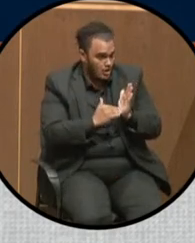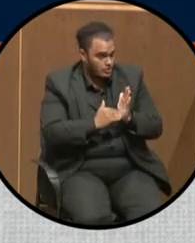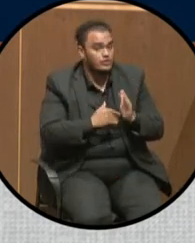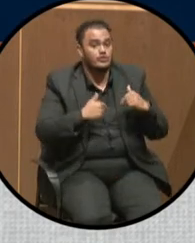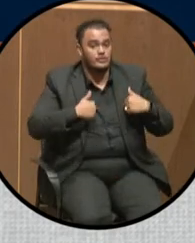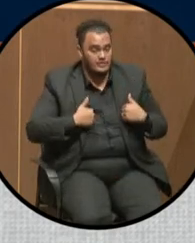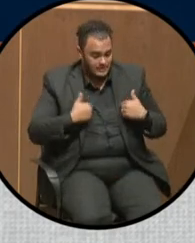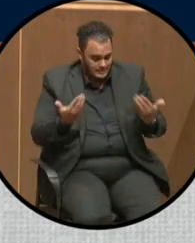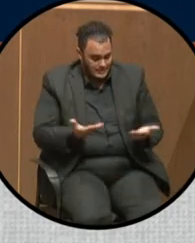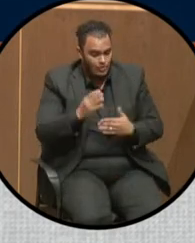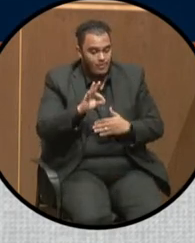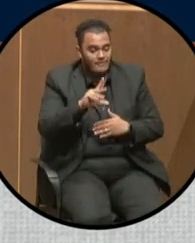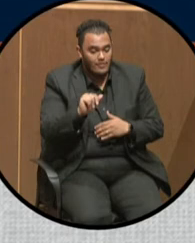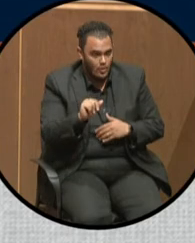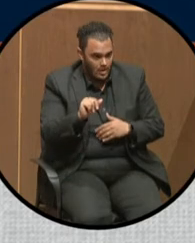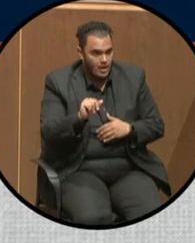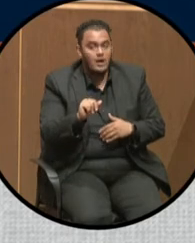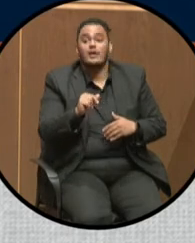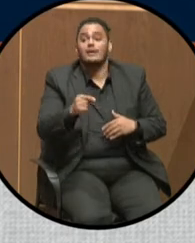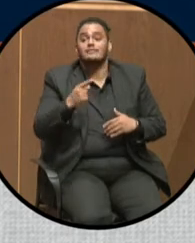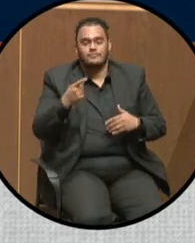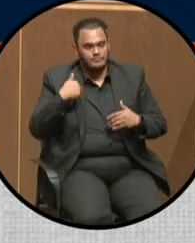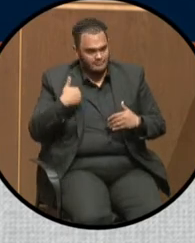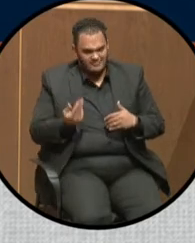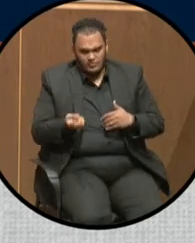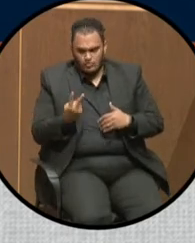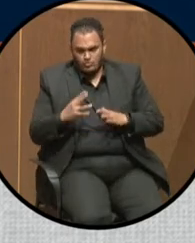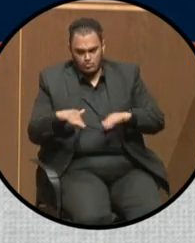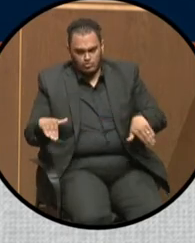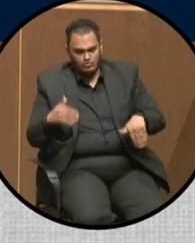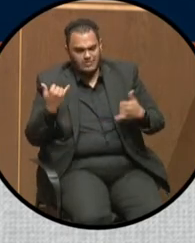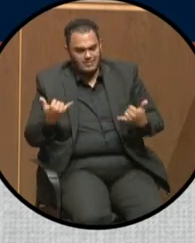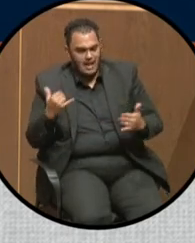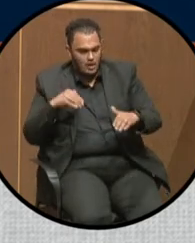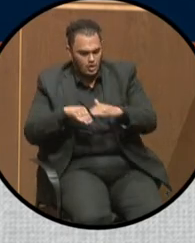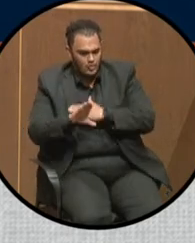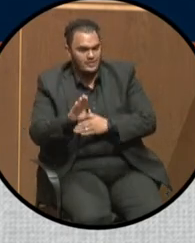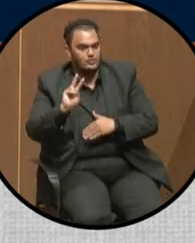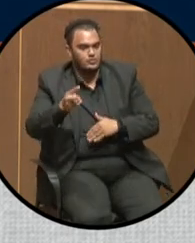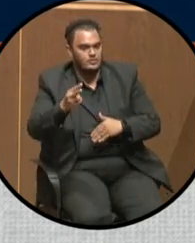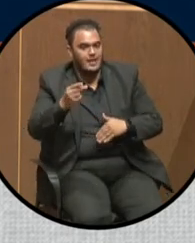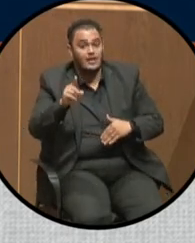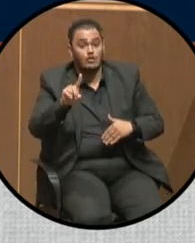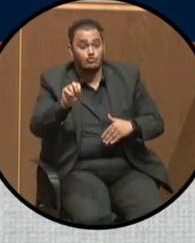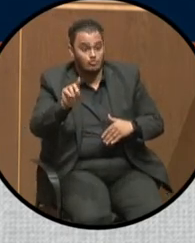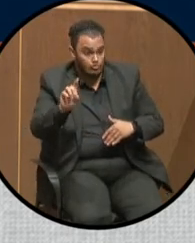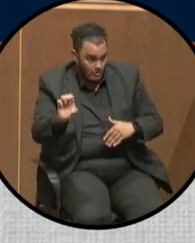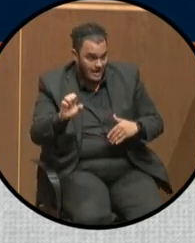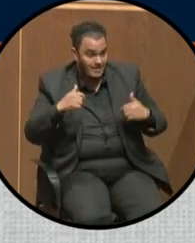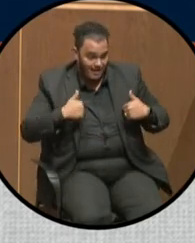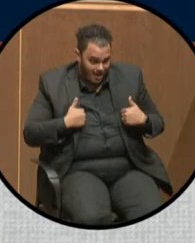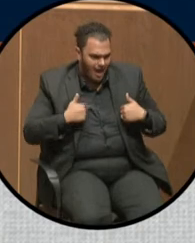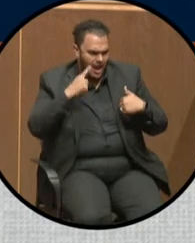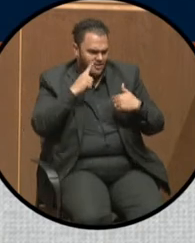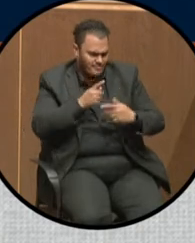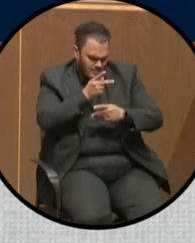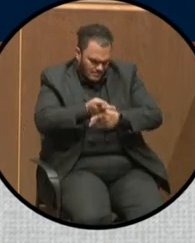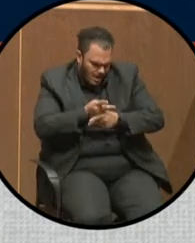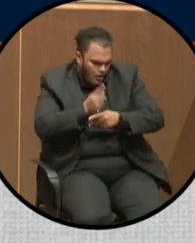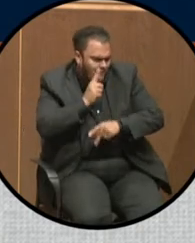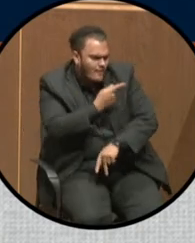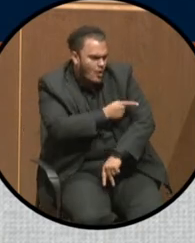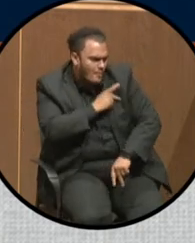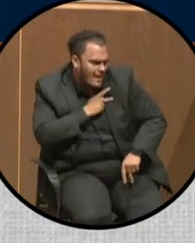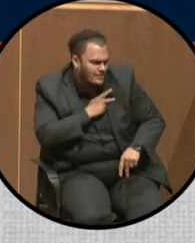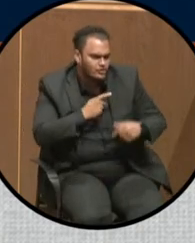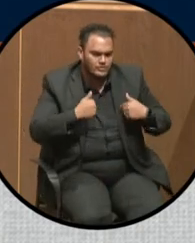grade. For the last year, I've been pivoting just like all of you, preparing my clinic to take on the pandemic, caring for my patients, being